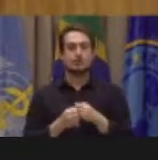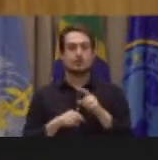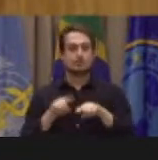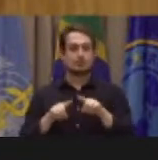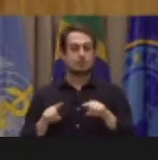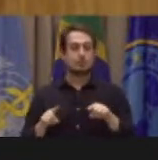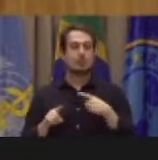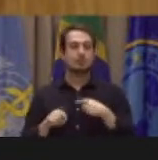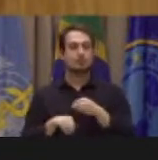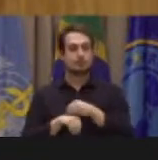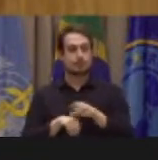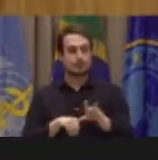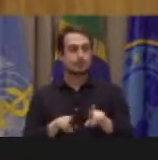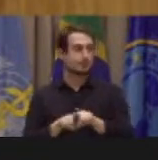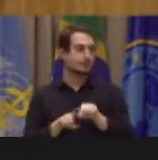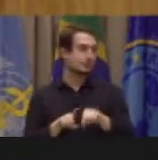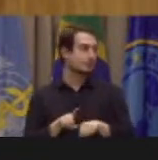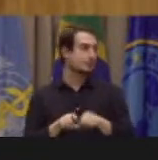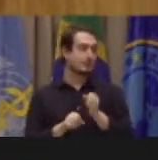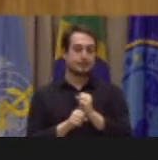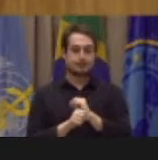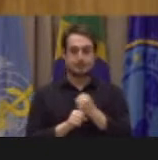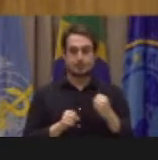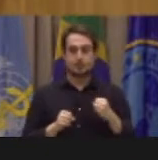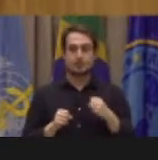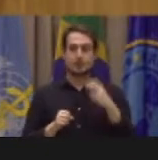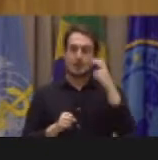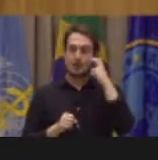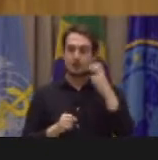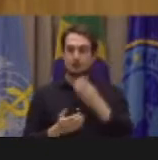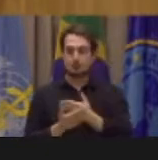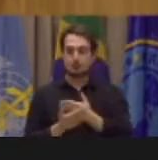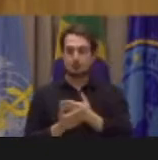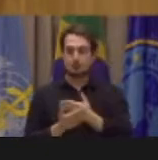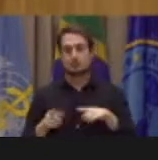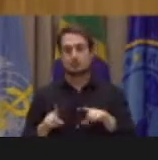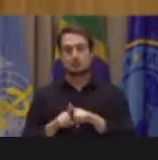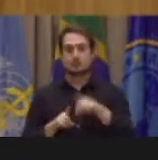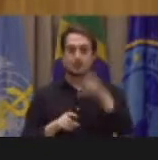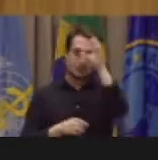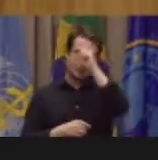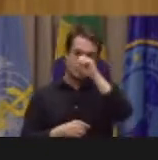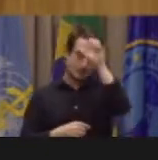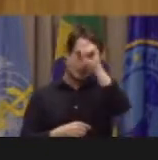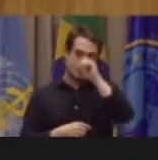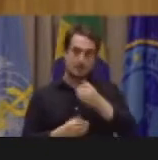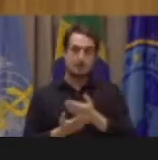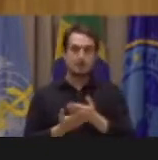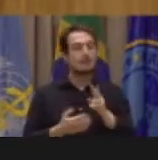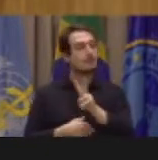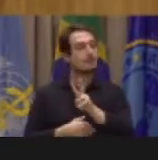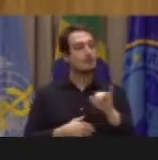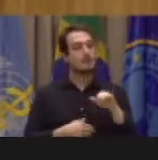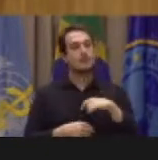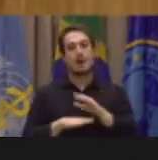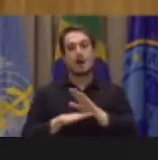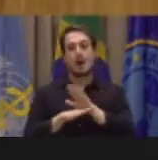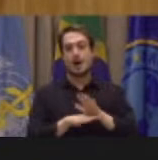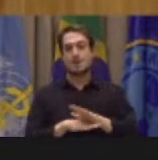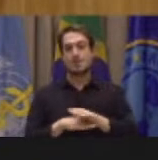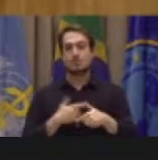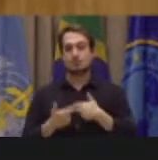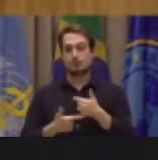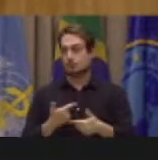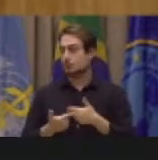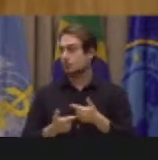these elements that can feed a huge net of artificial intelligence, and what's